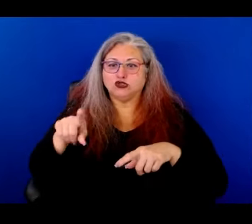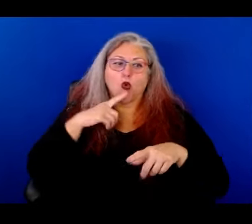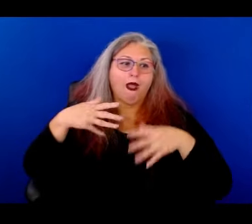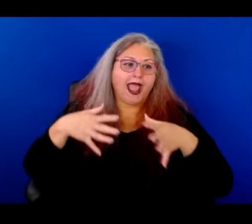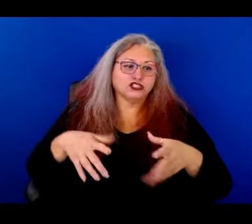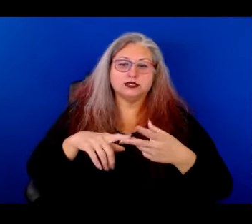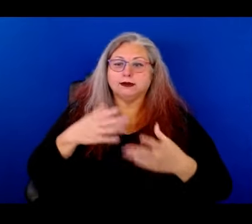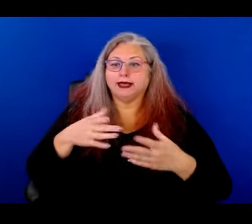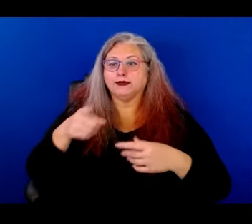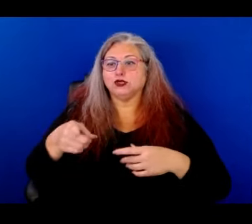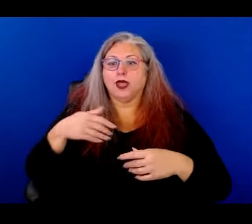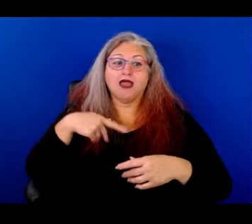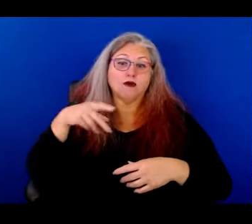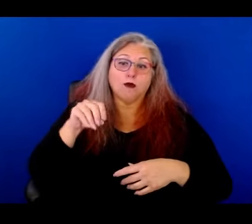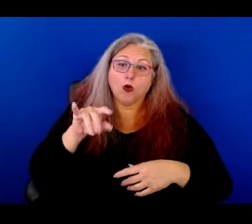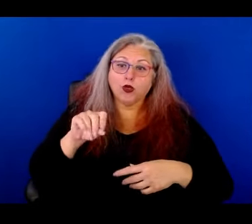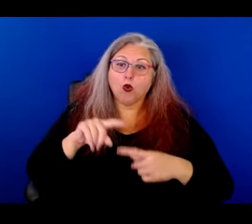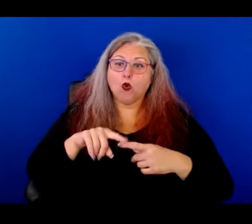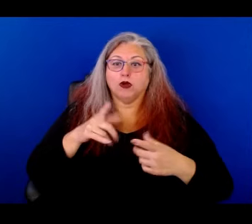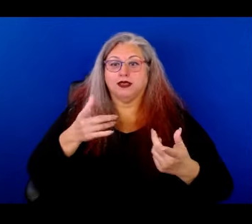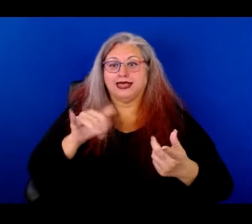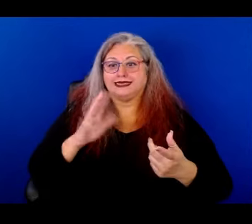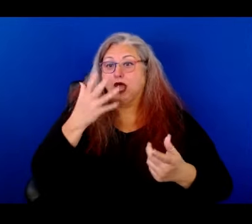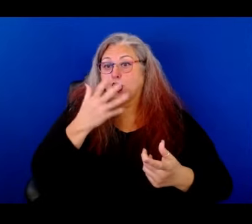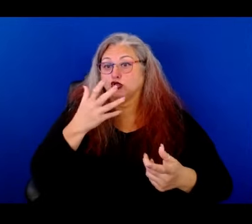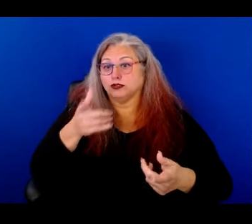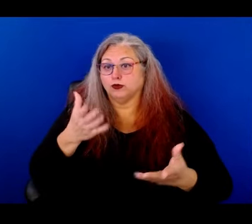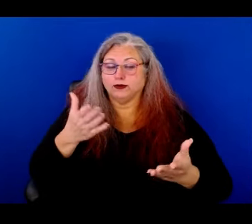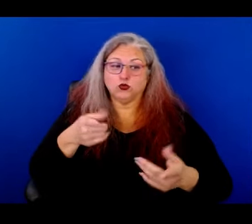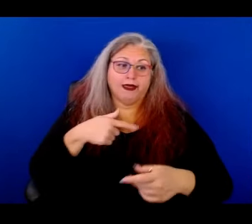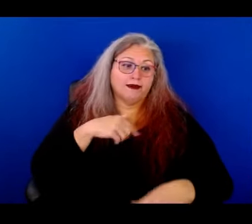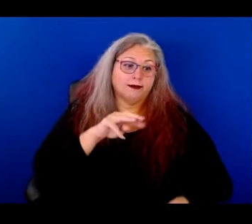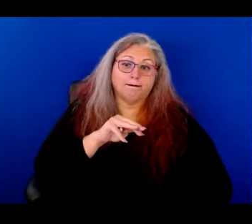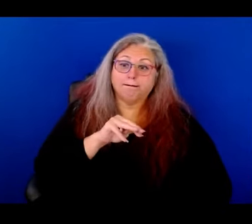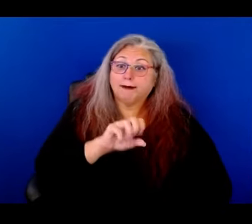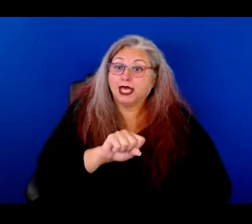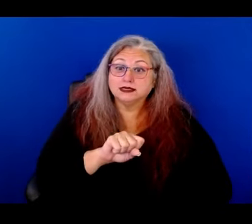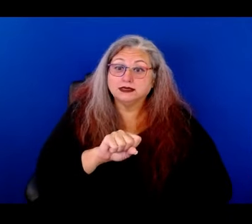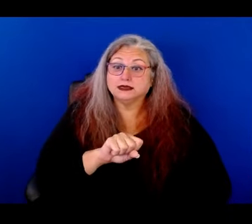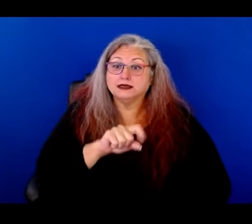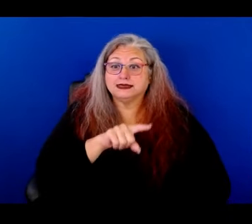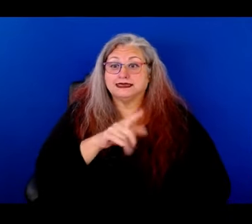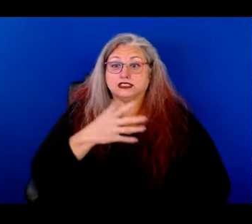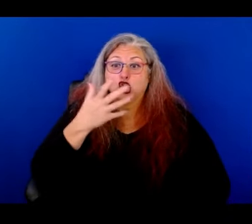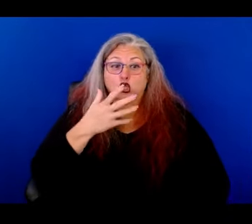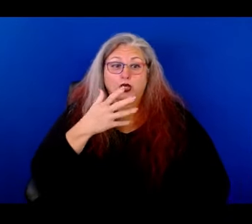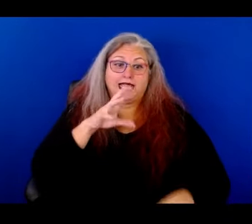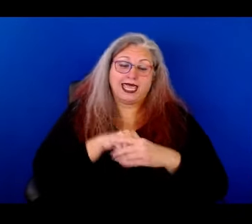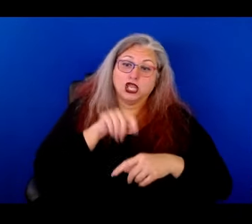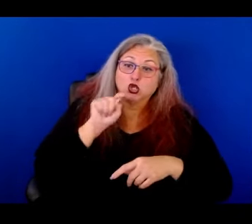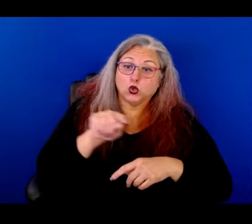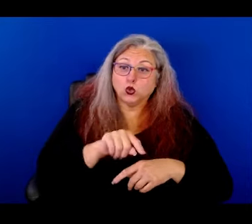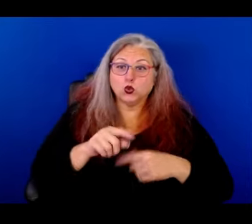kid. Maybe you have polio and that's what it looks like in you. Maybe you have MS and that's what it looks